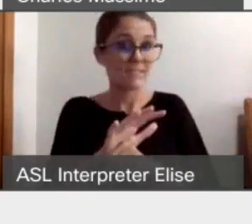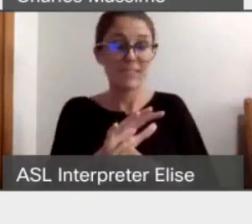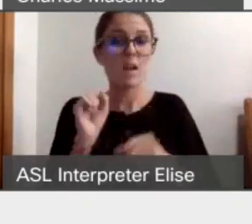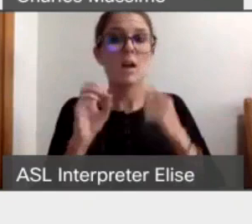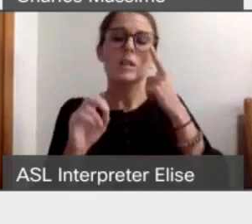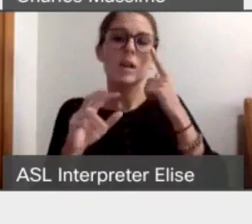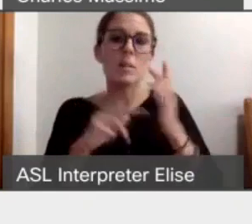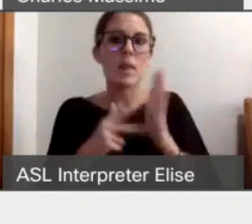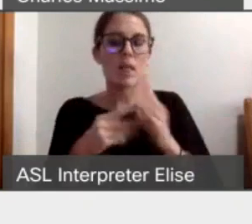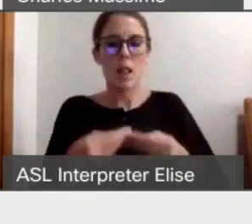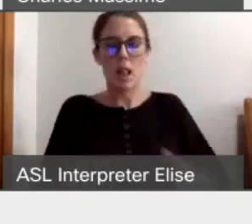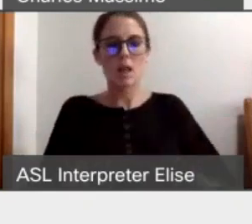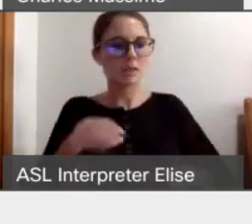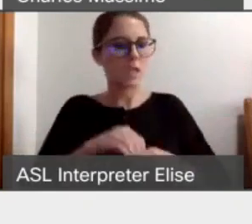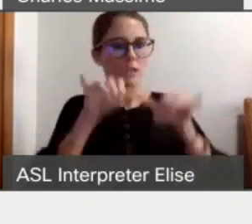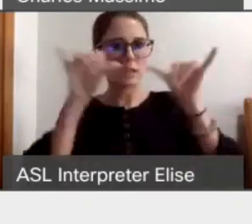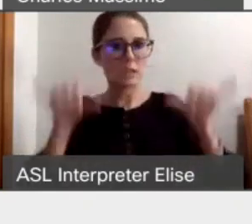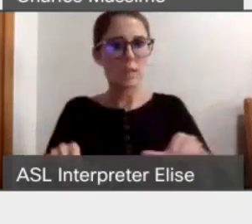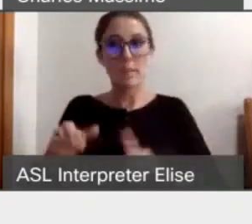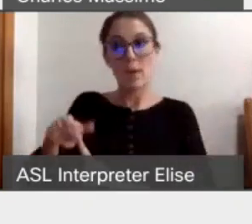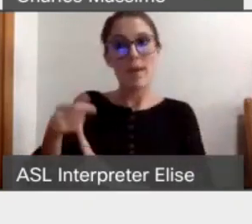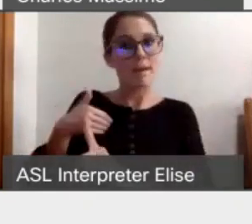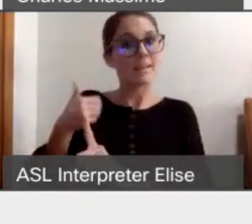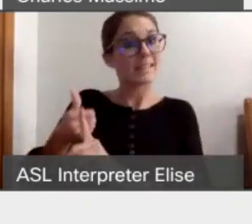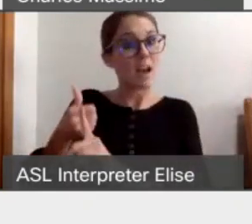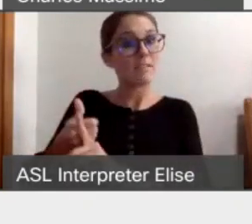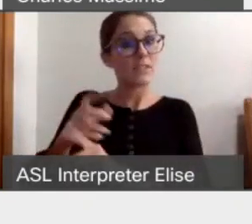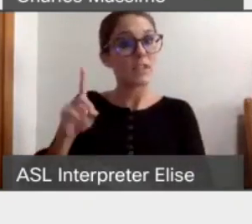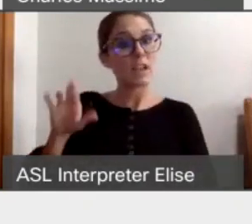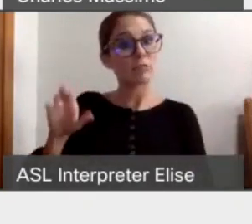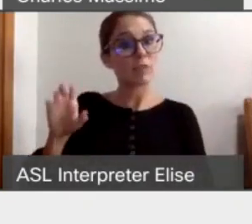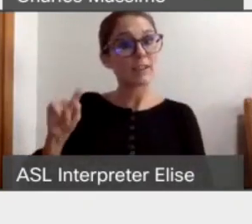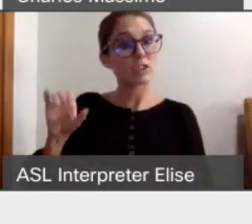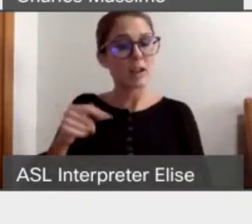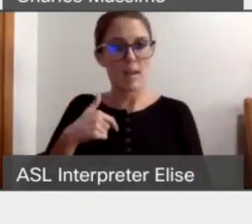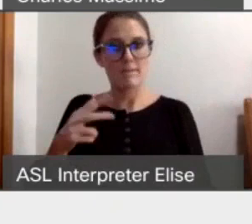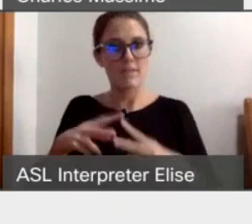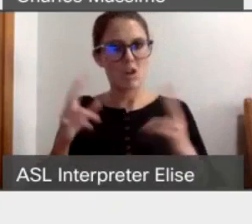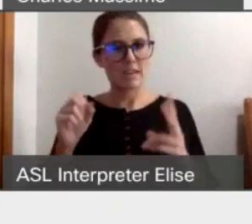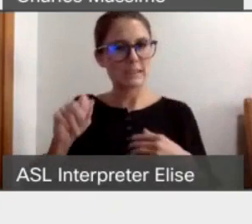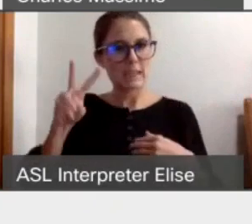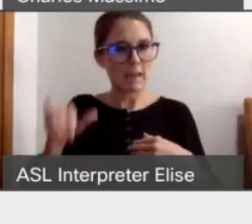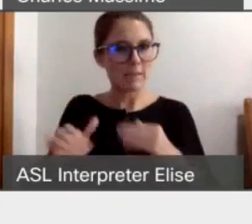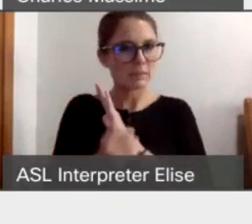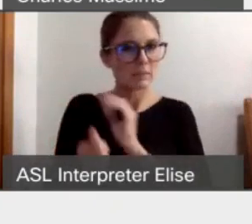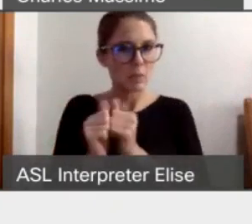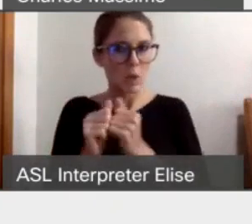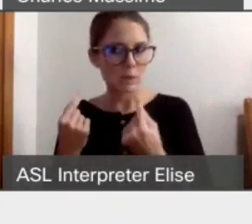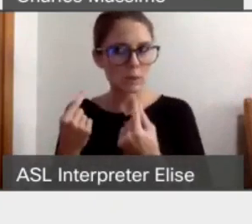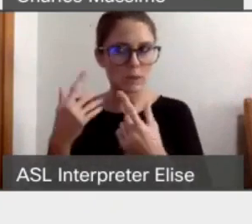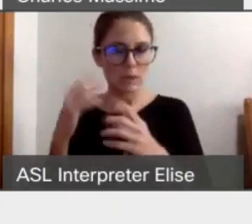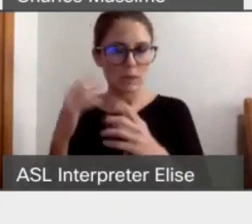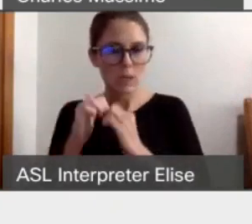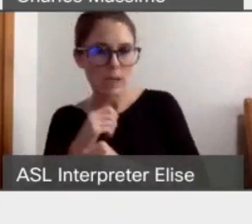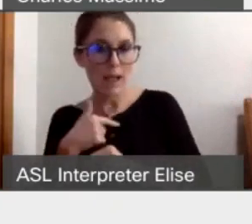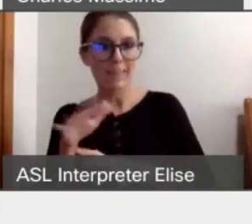because there's not even though he has self-direction, and I'm very savvy with what I try to get for him. And I've been advocating for him, when I left my